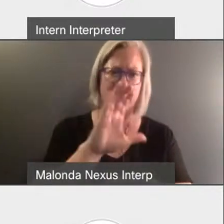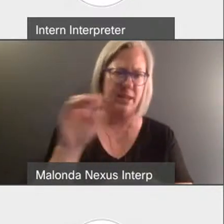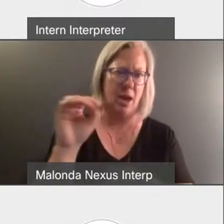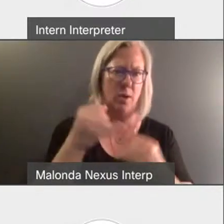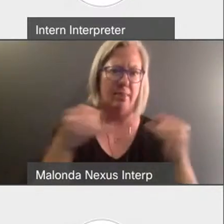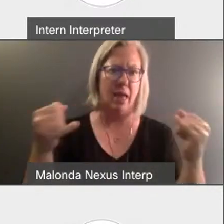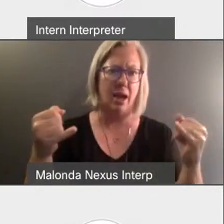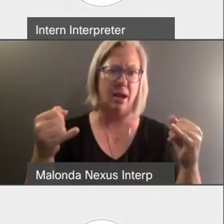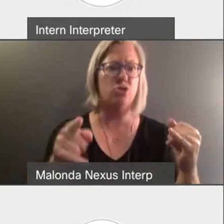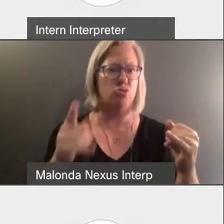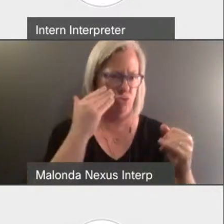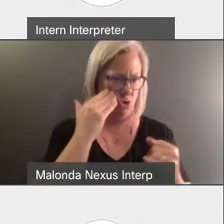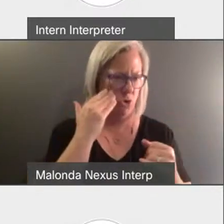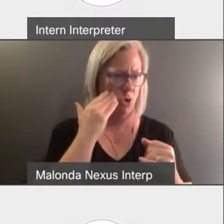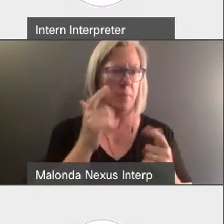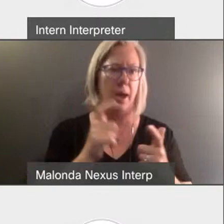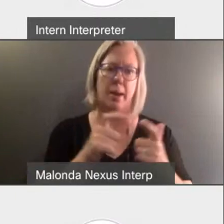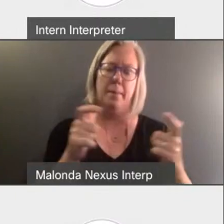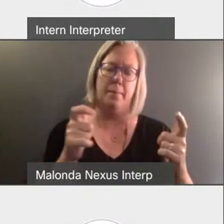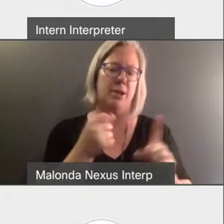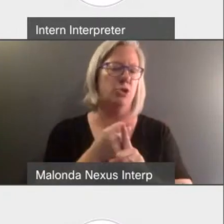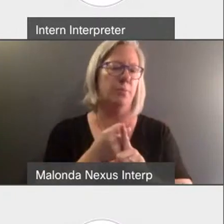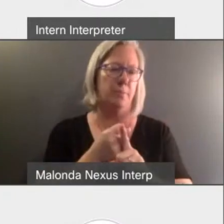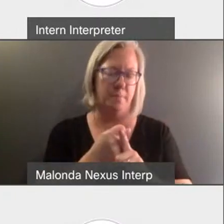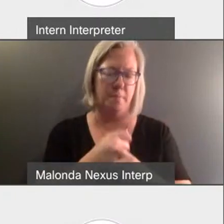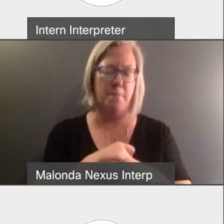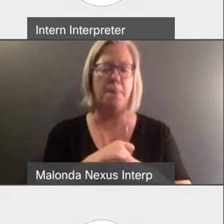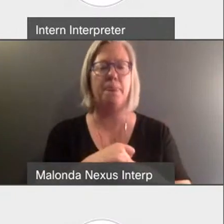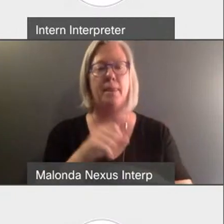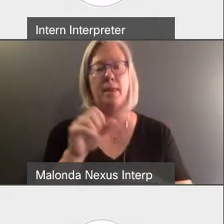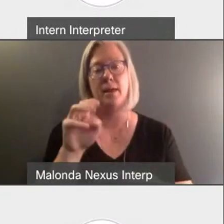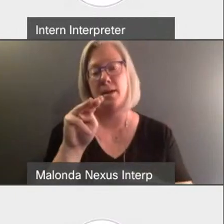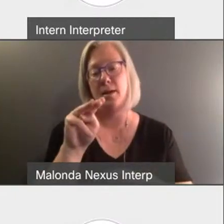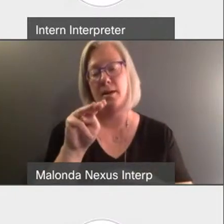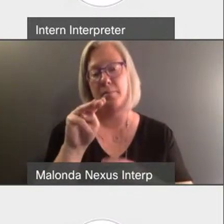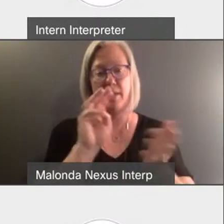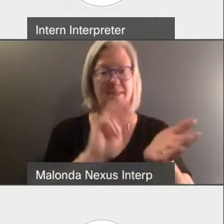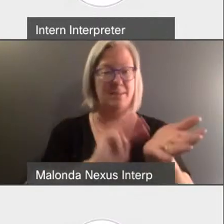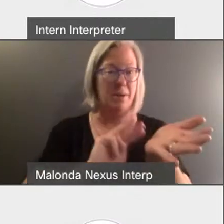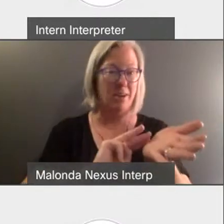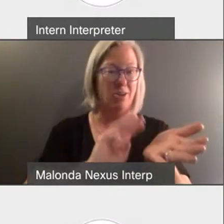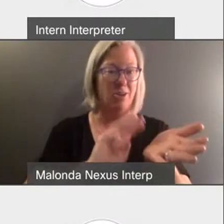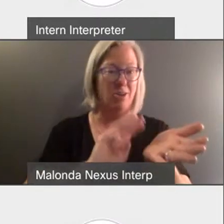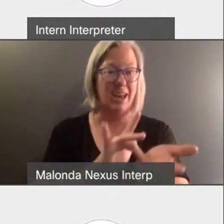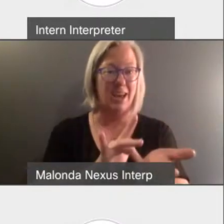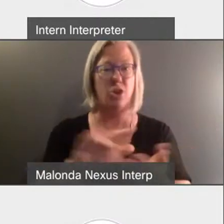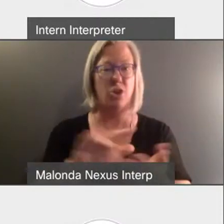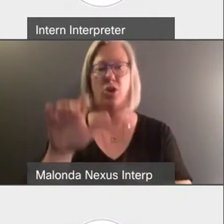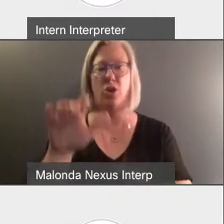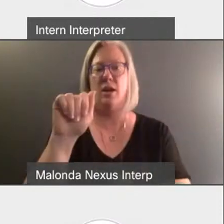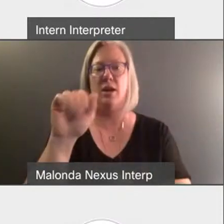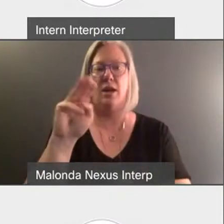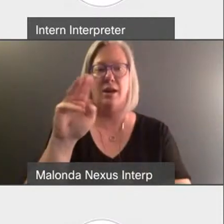lines, as you know, by major employers such as the medical centers, Amazon,